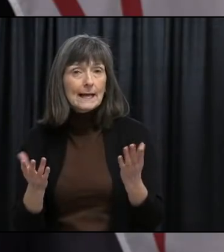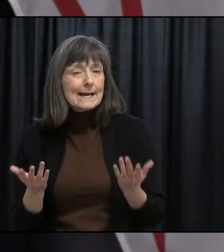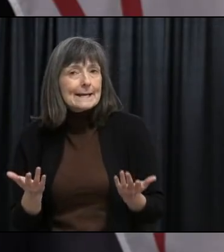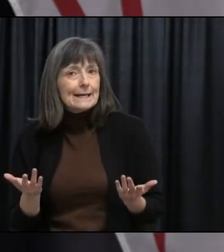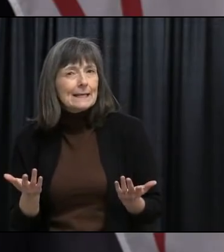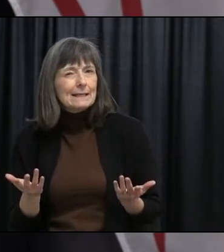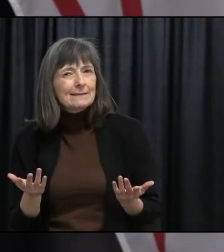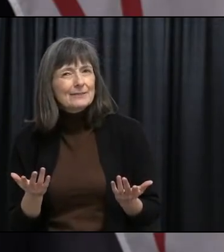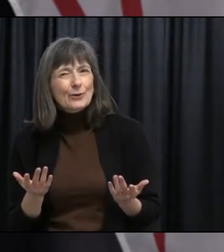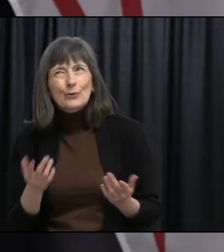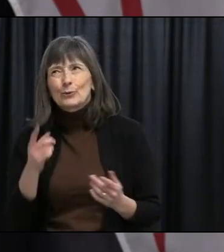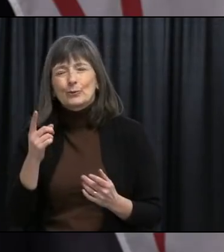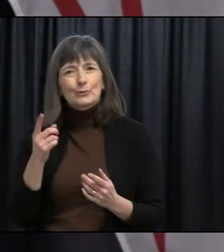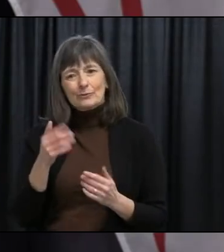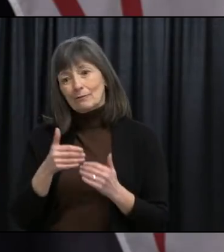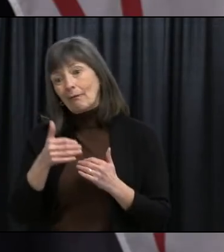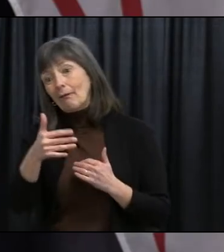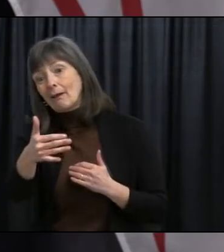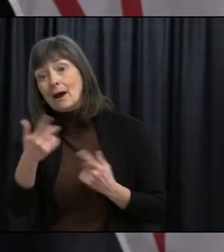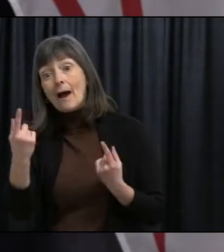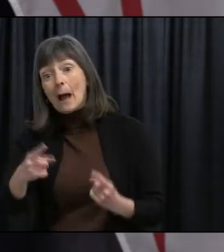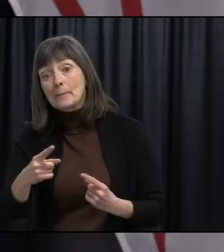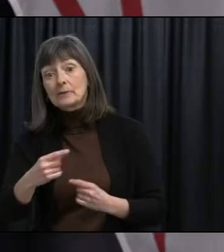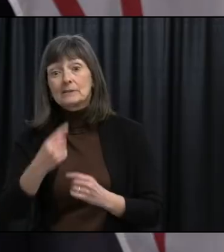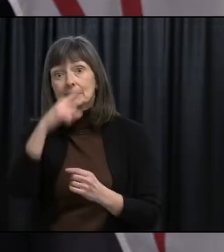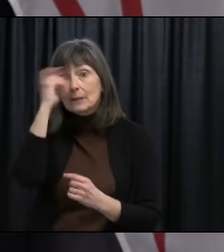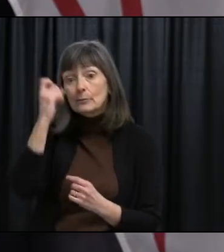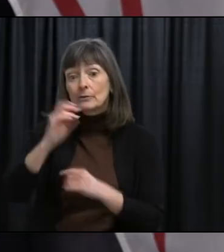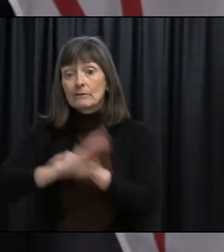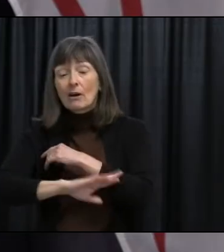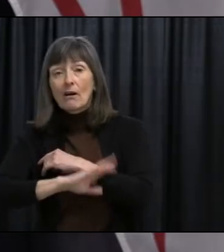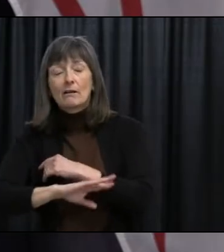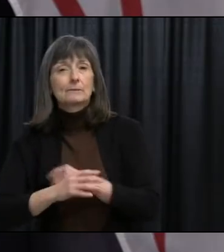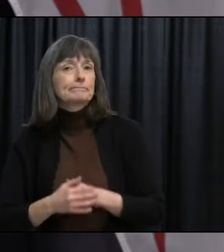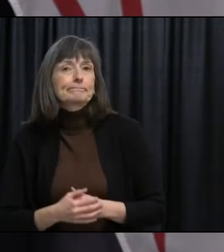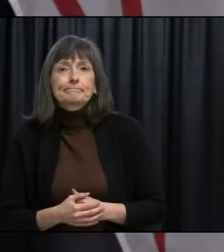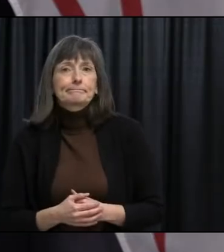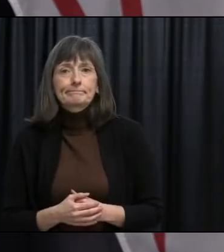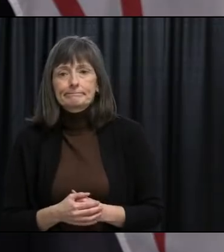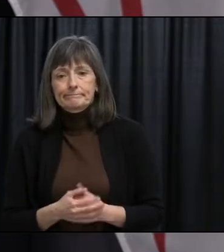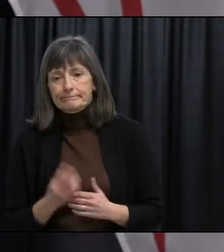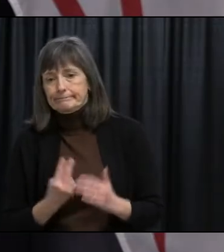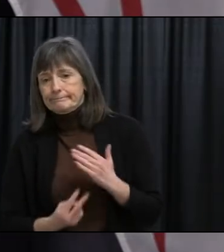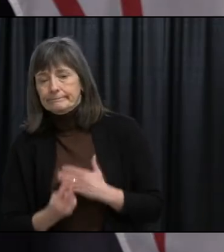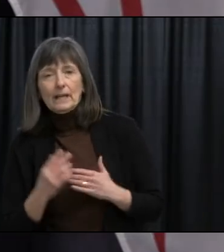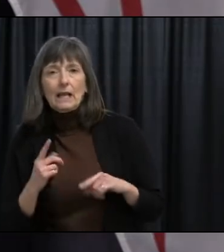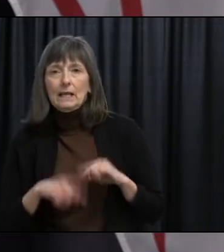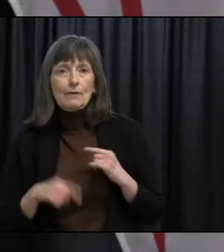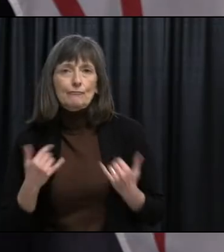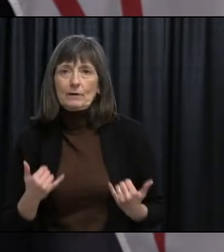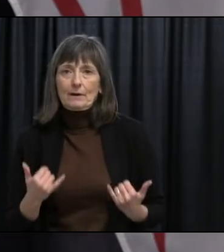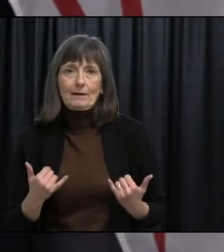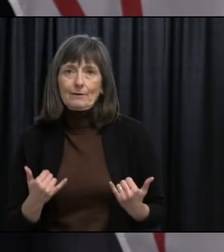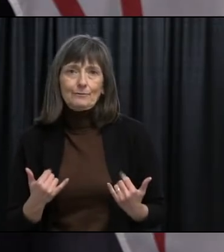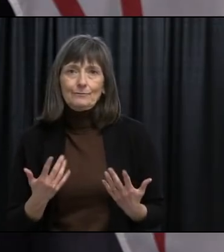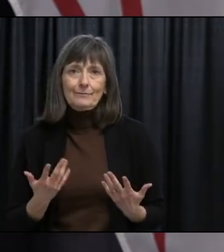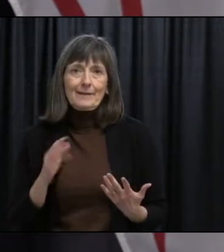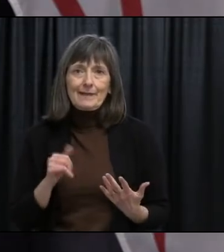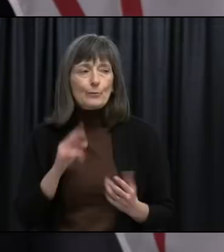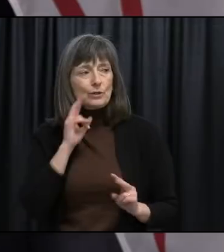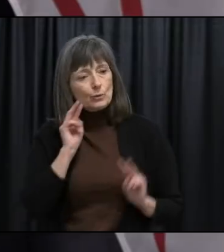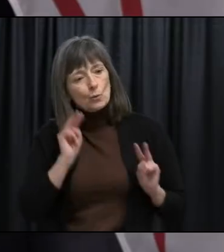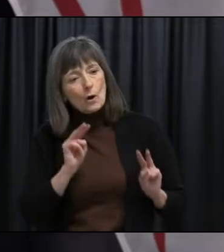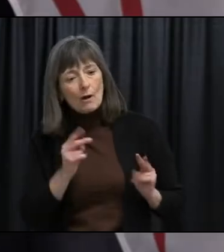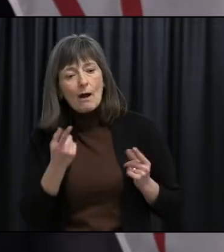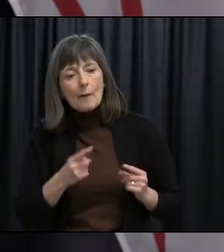really too far out to make any kind of predictions about that kind of public health measures at this